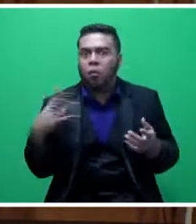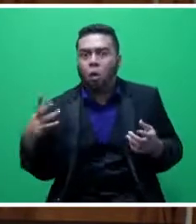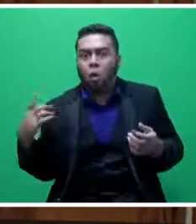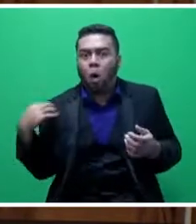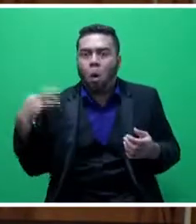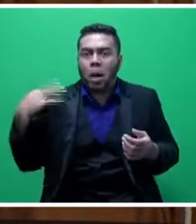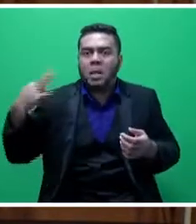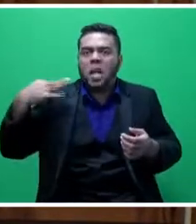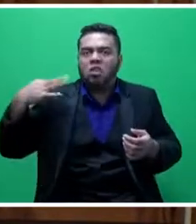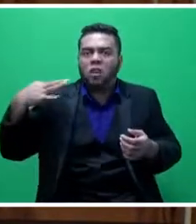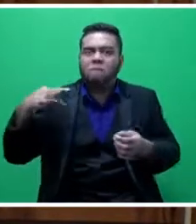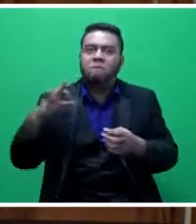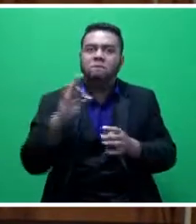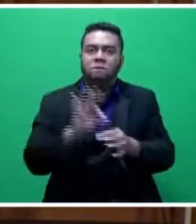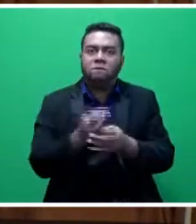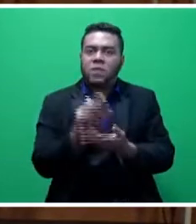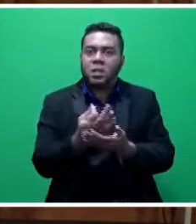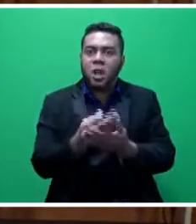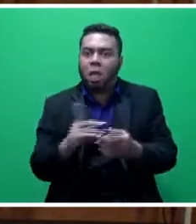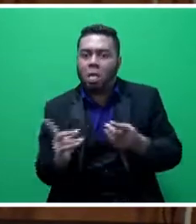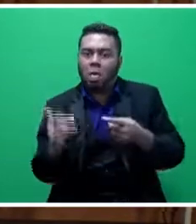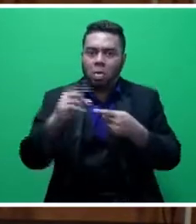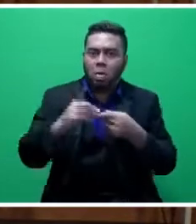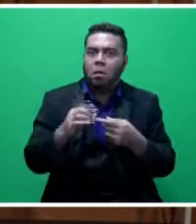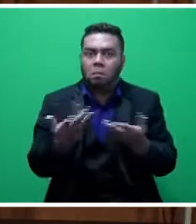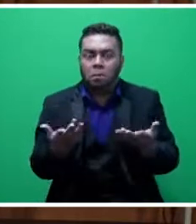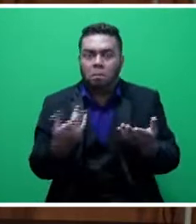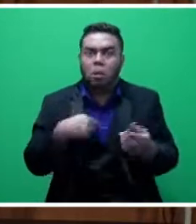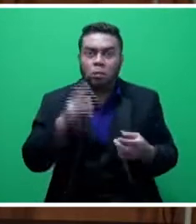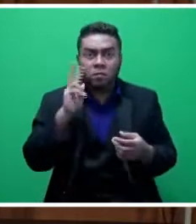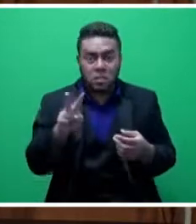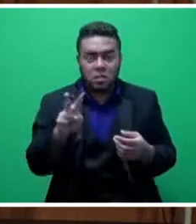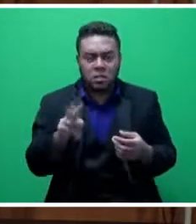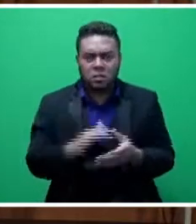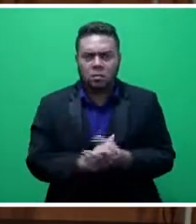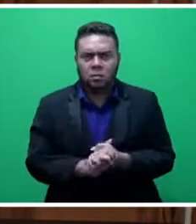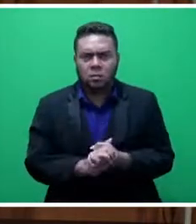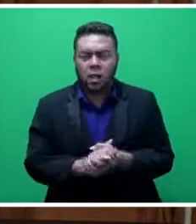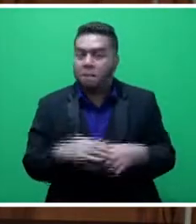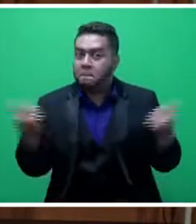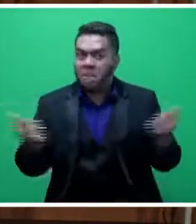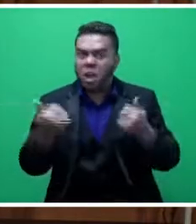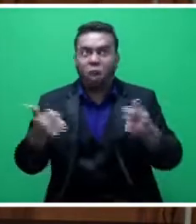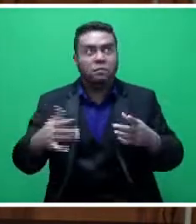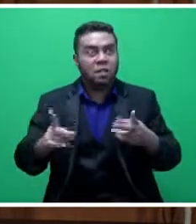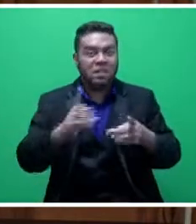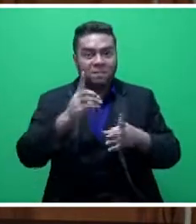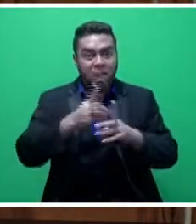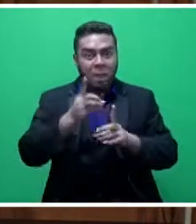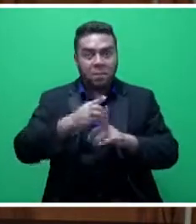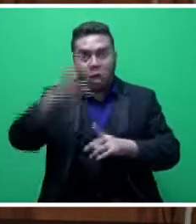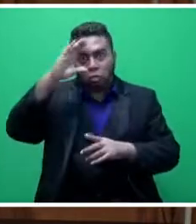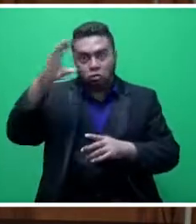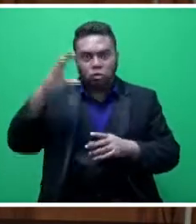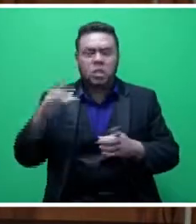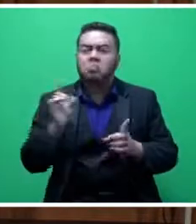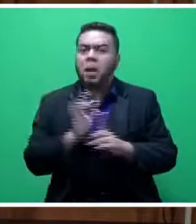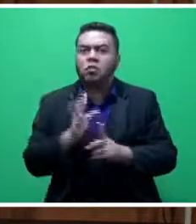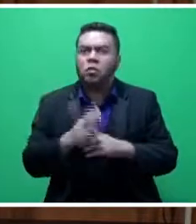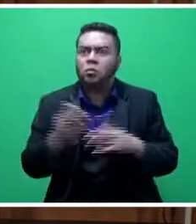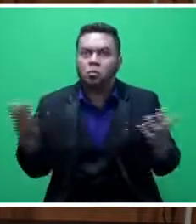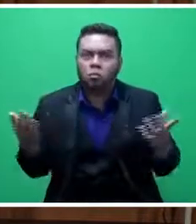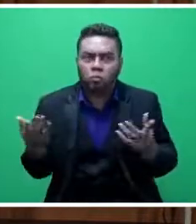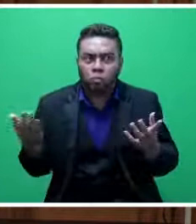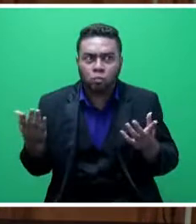fee. However, Mr. Speaker, as we've seen, in many of the developed economies, in particular those who